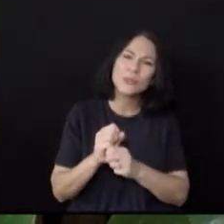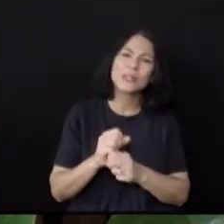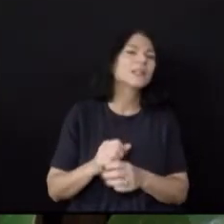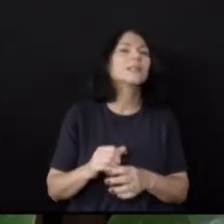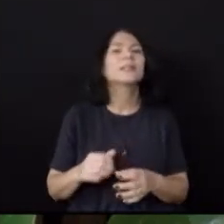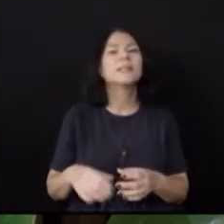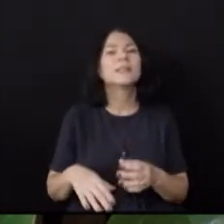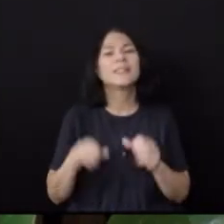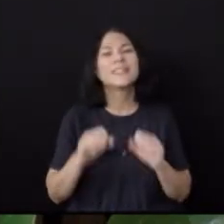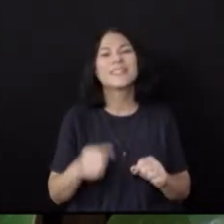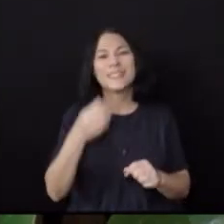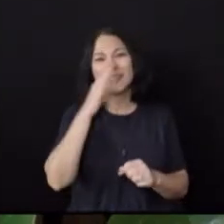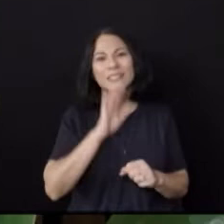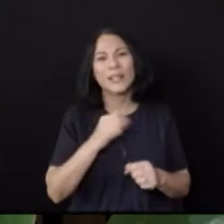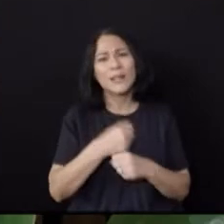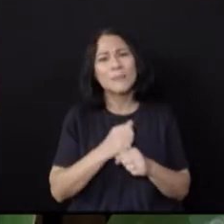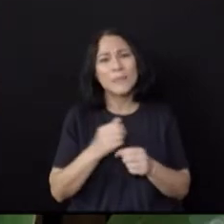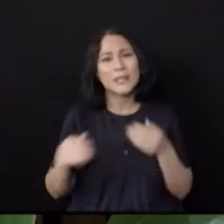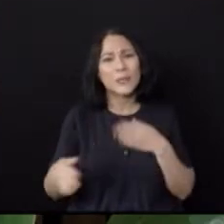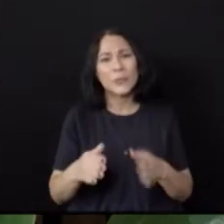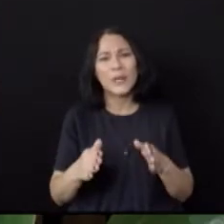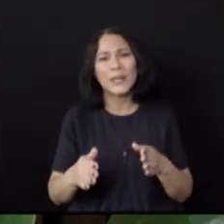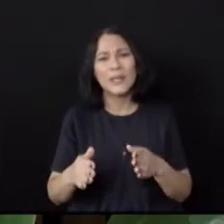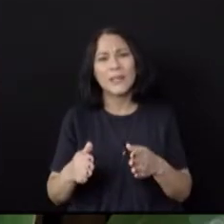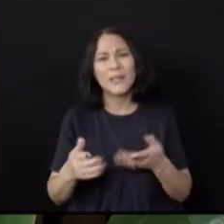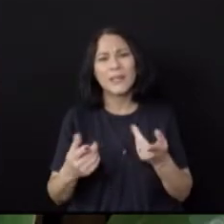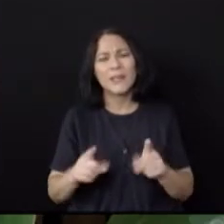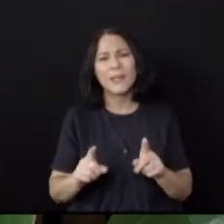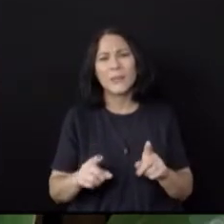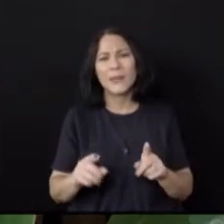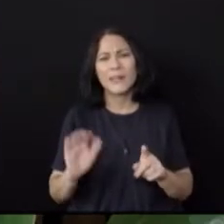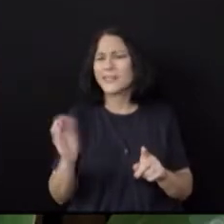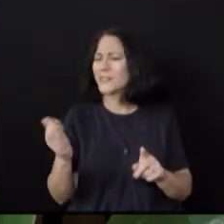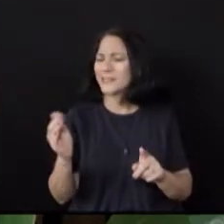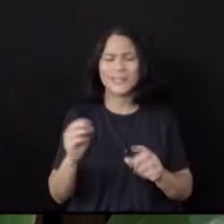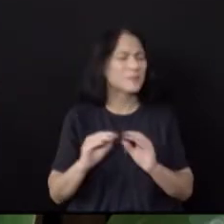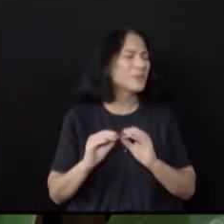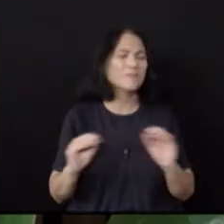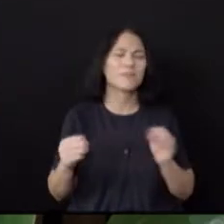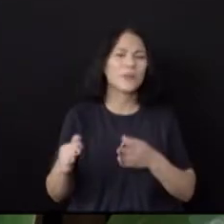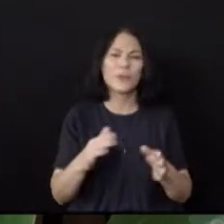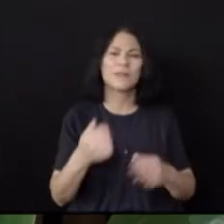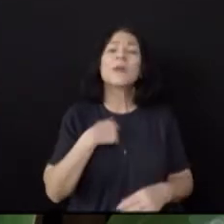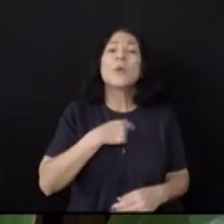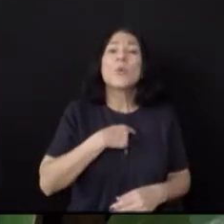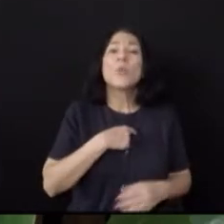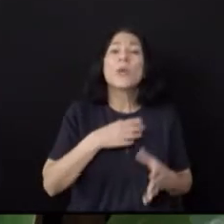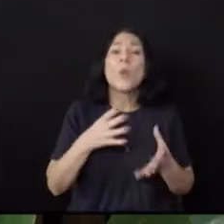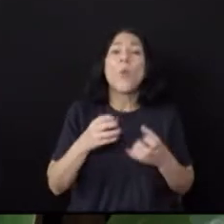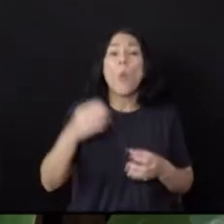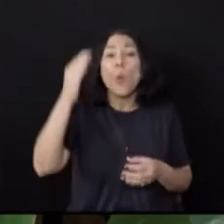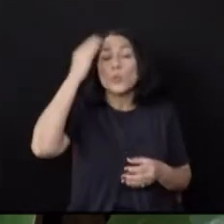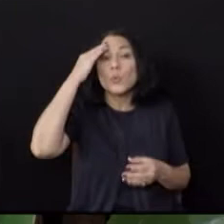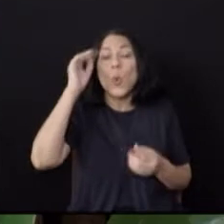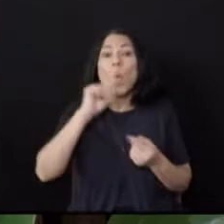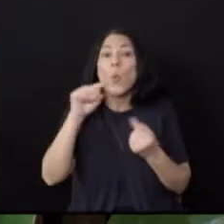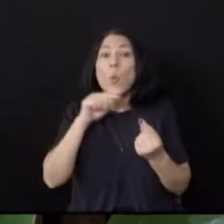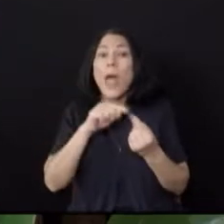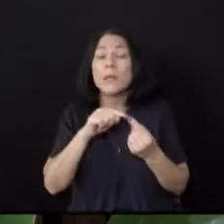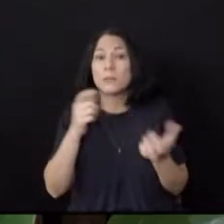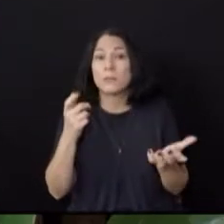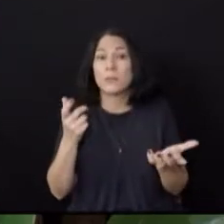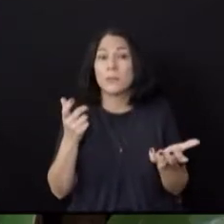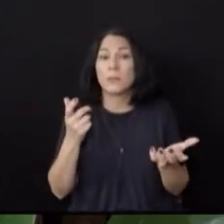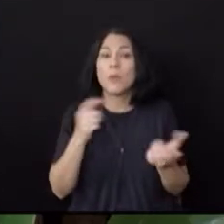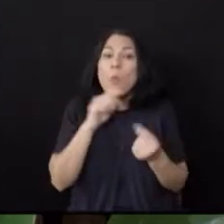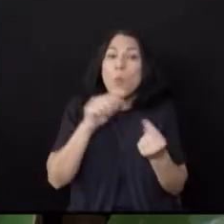can God make a way where there seems to be no way? I know we want to know dates. I know we want to know when will we